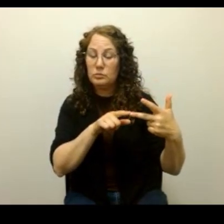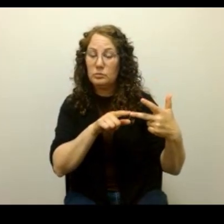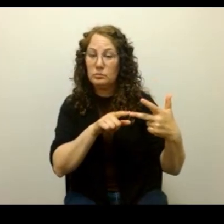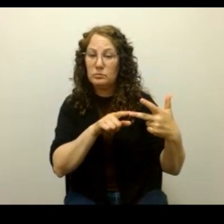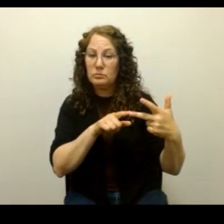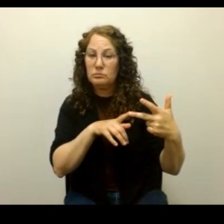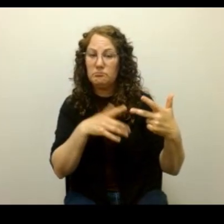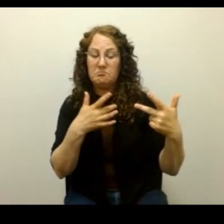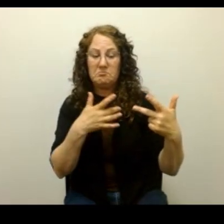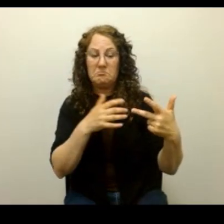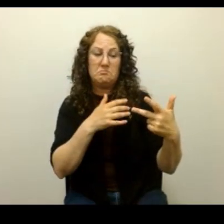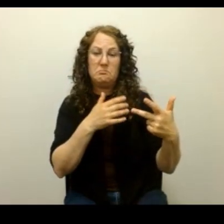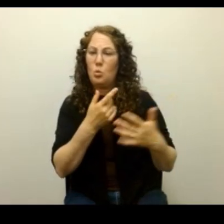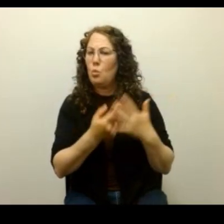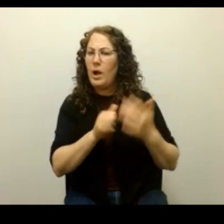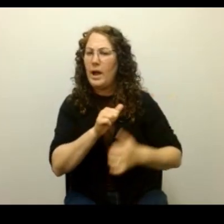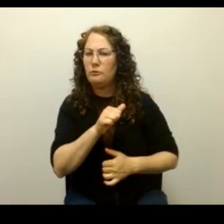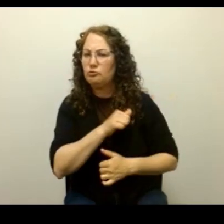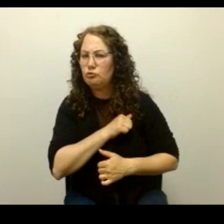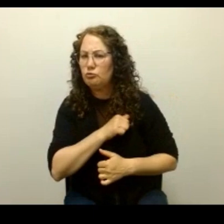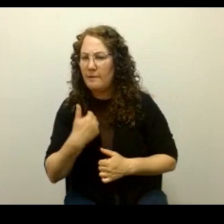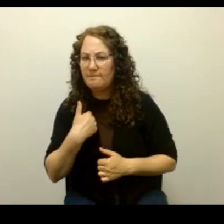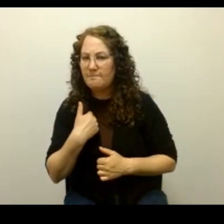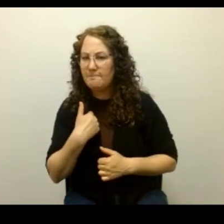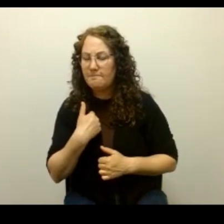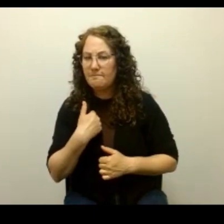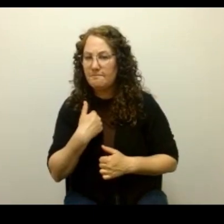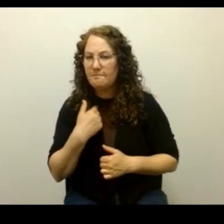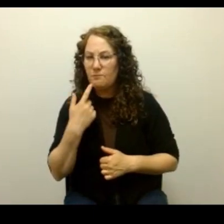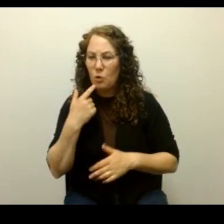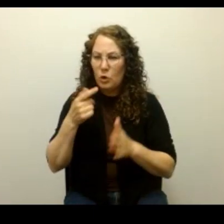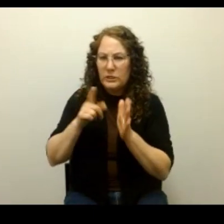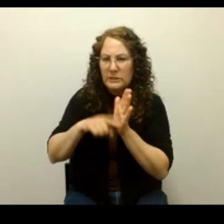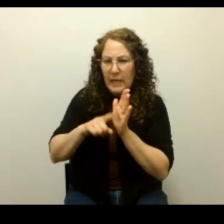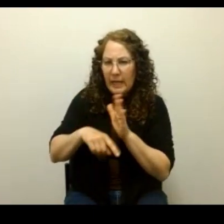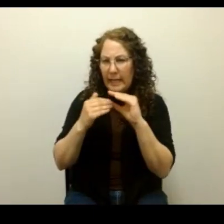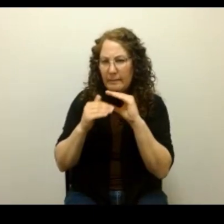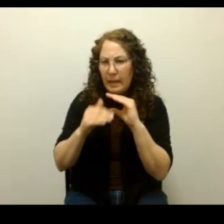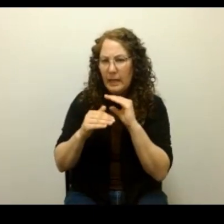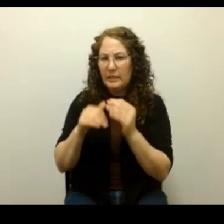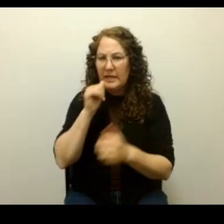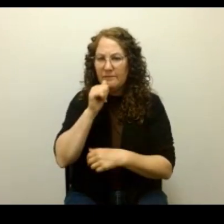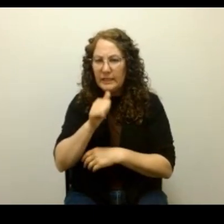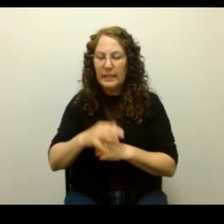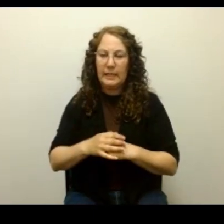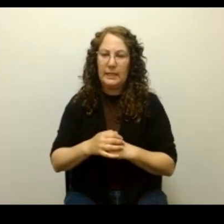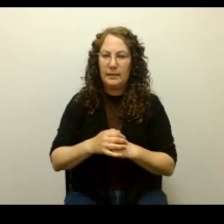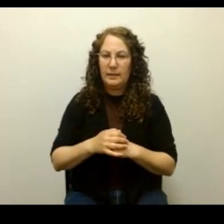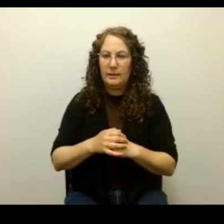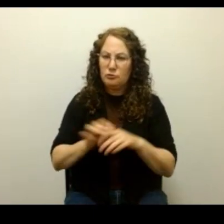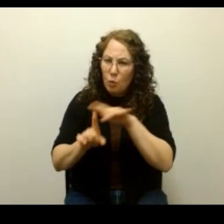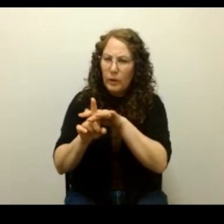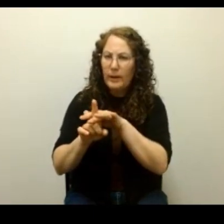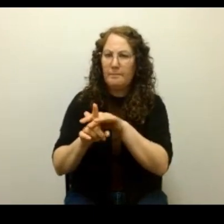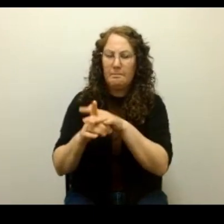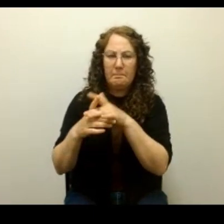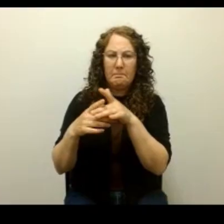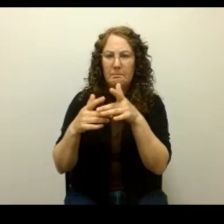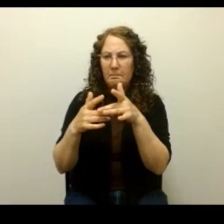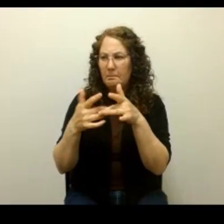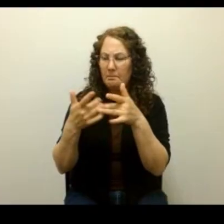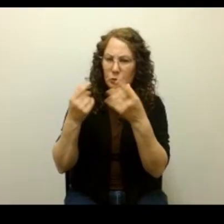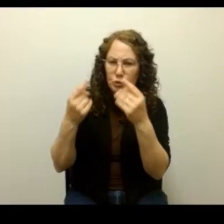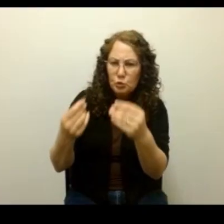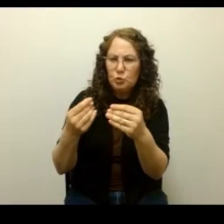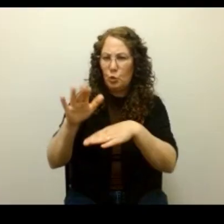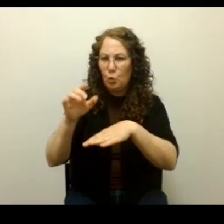What attitudes do you have towards checking your mails every day, checking your emails, and being on top of your tasks